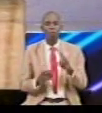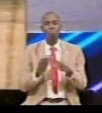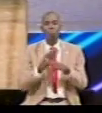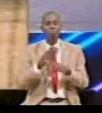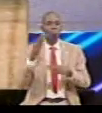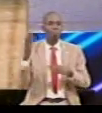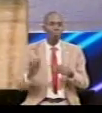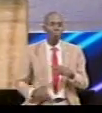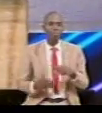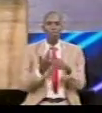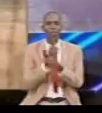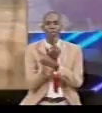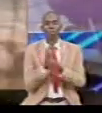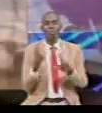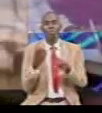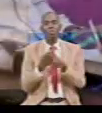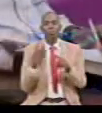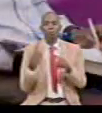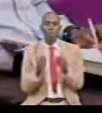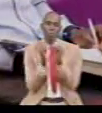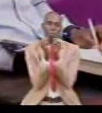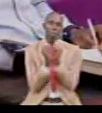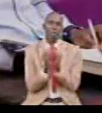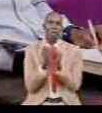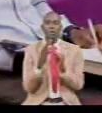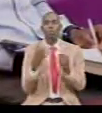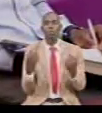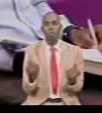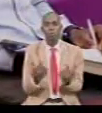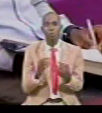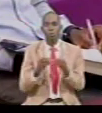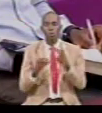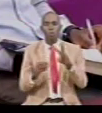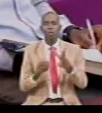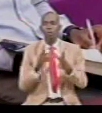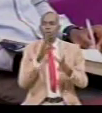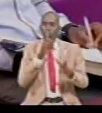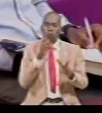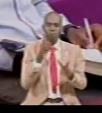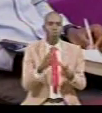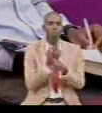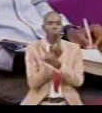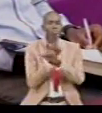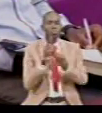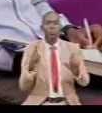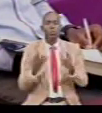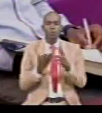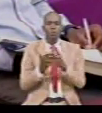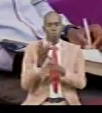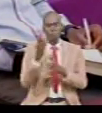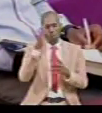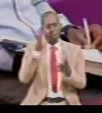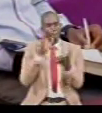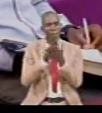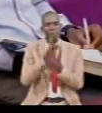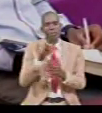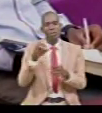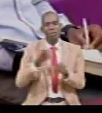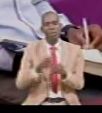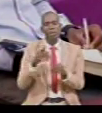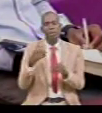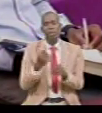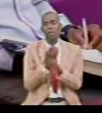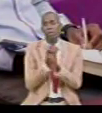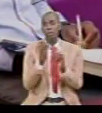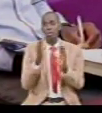the bondage of sin. Number two, true liberty through believing in the Savior.